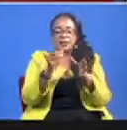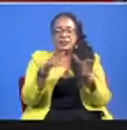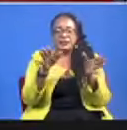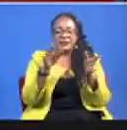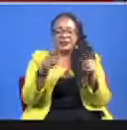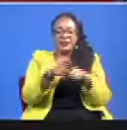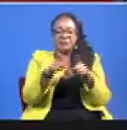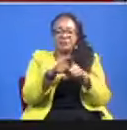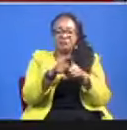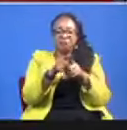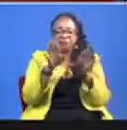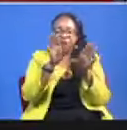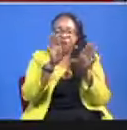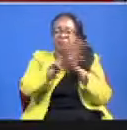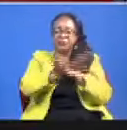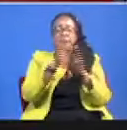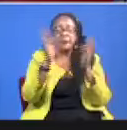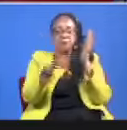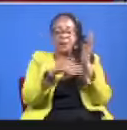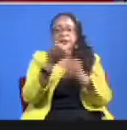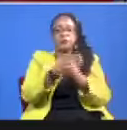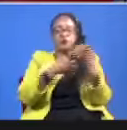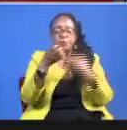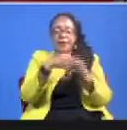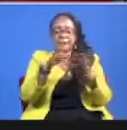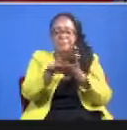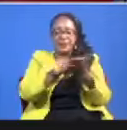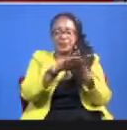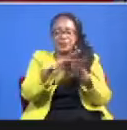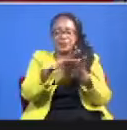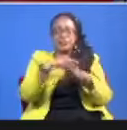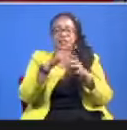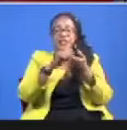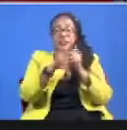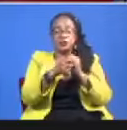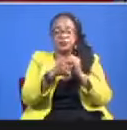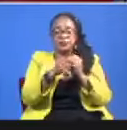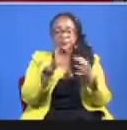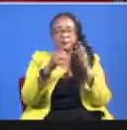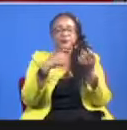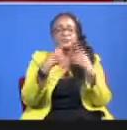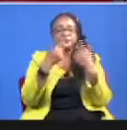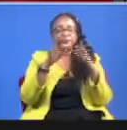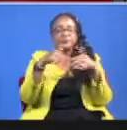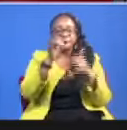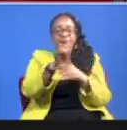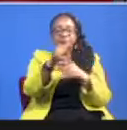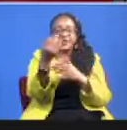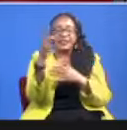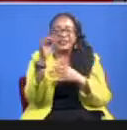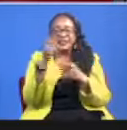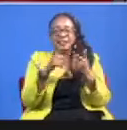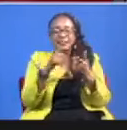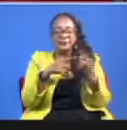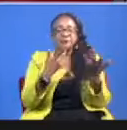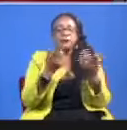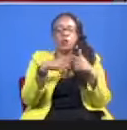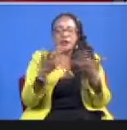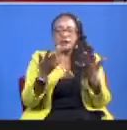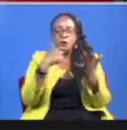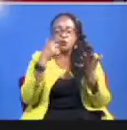they are clouded in darkness, they're actually very bad economics based on the transactions themselves. So if you talk about this,